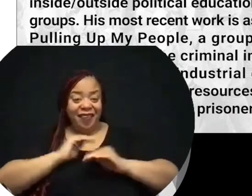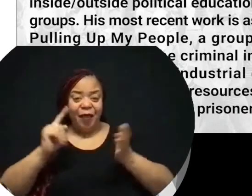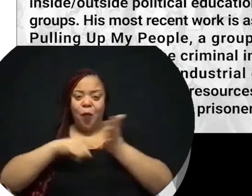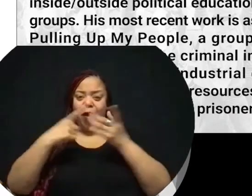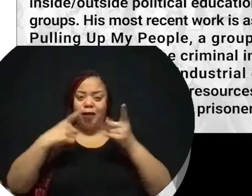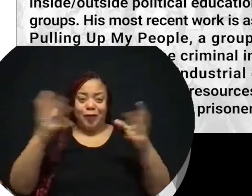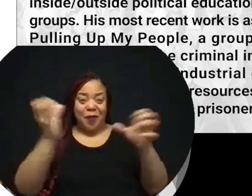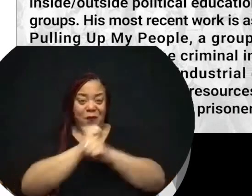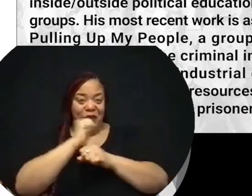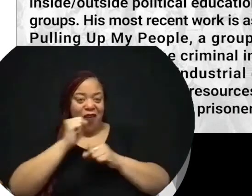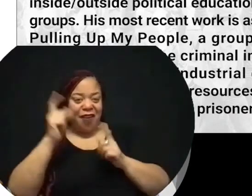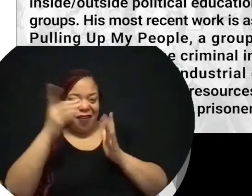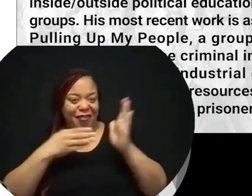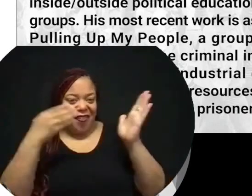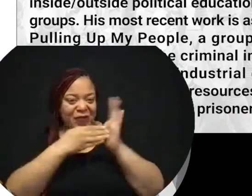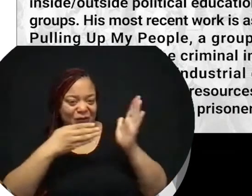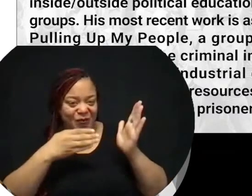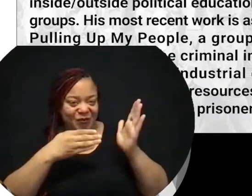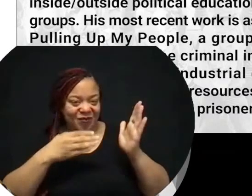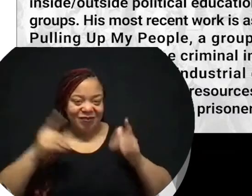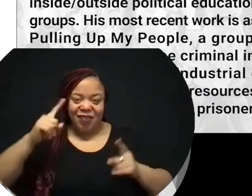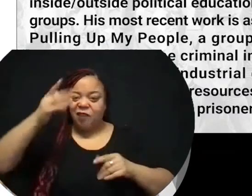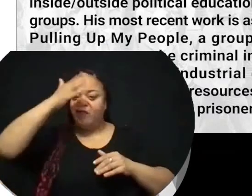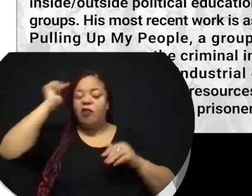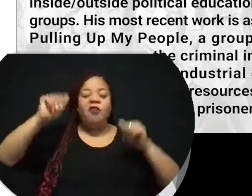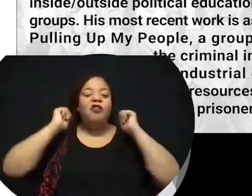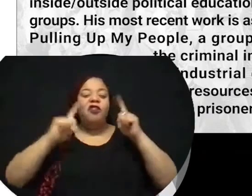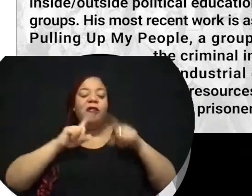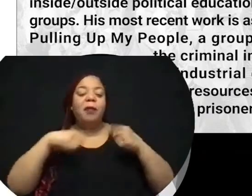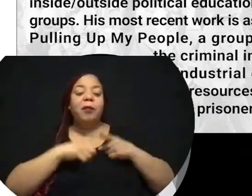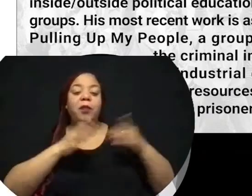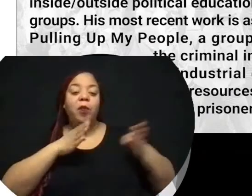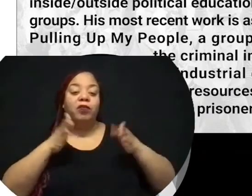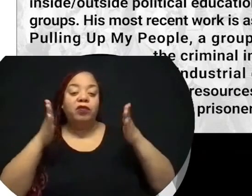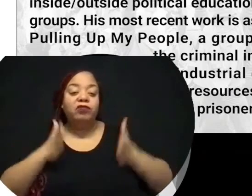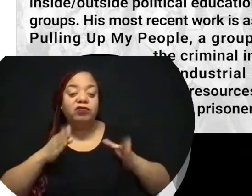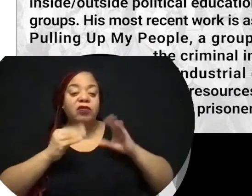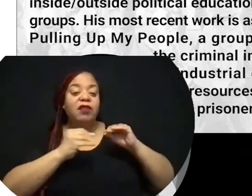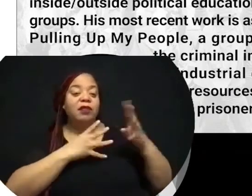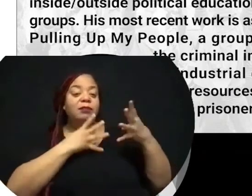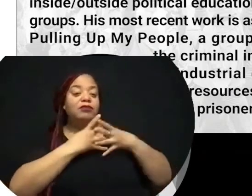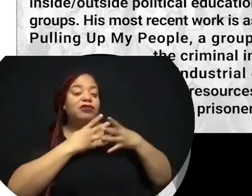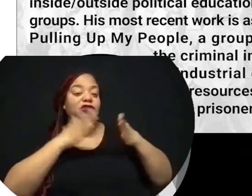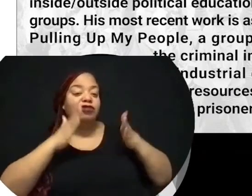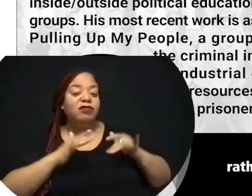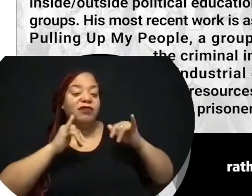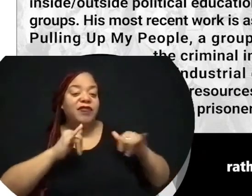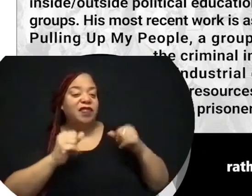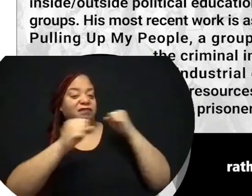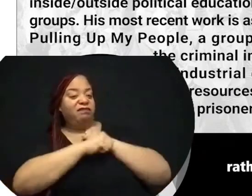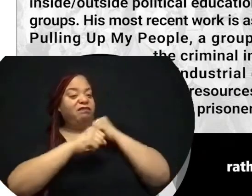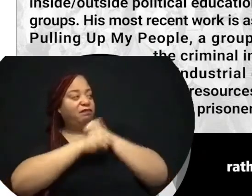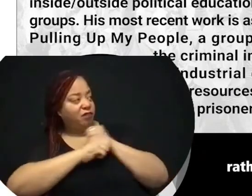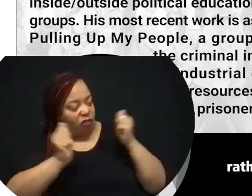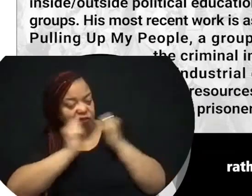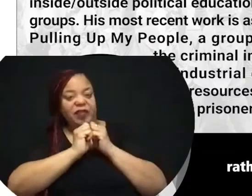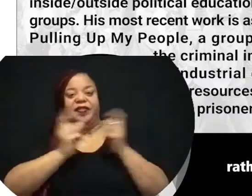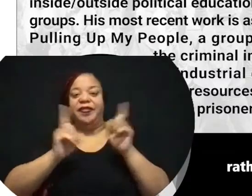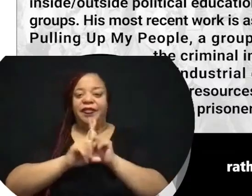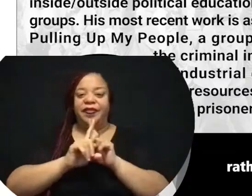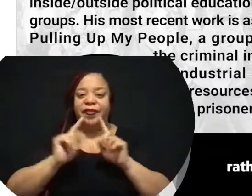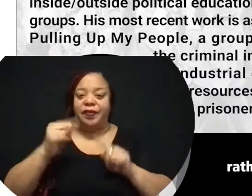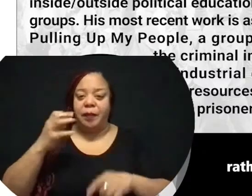correctional officers at the prison also filed suit. In mediation, they were given the option of being able to bring their own bottled